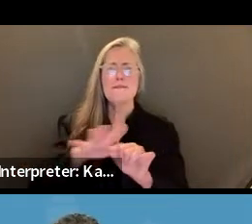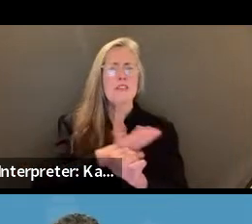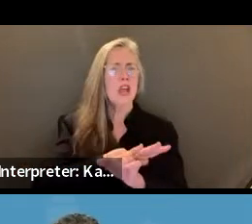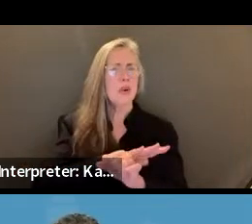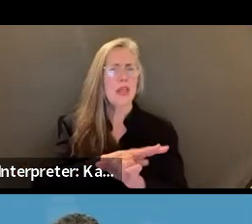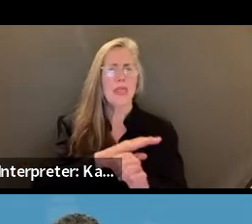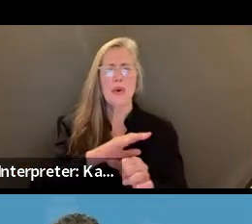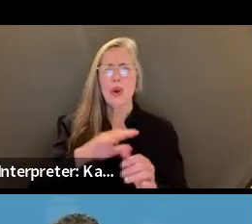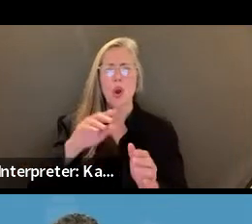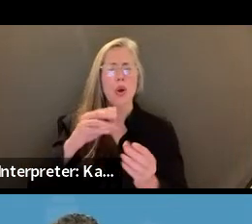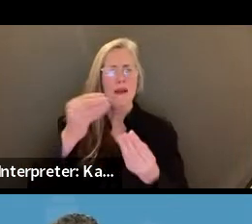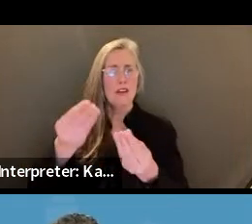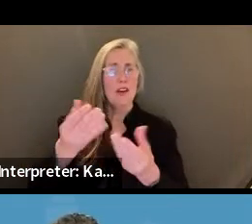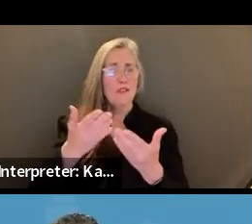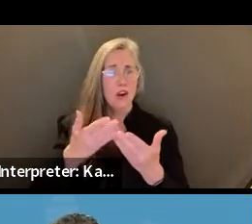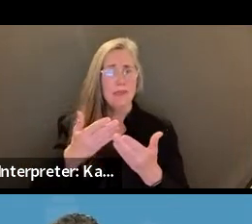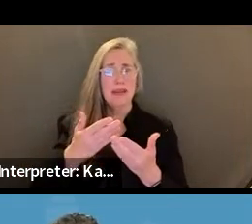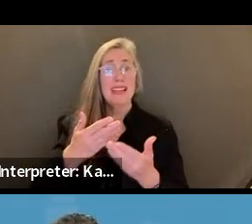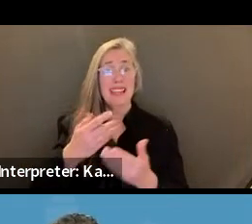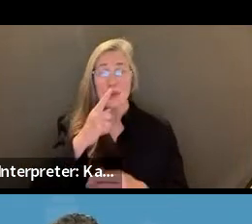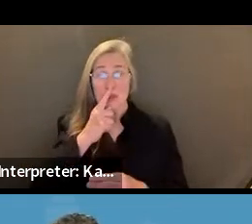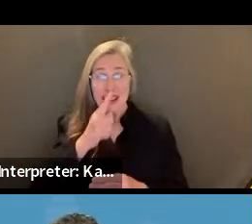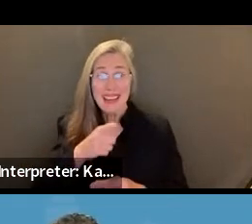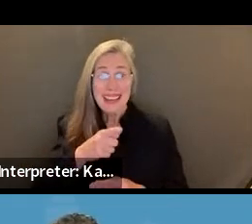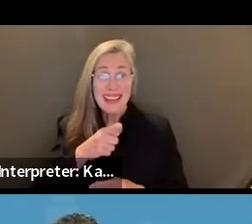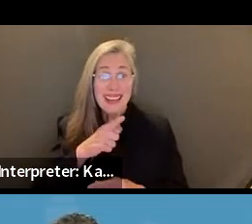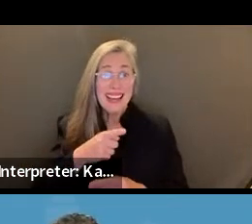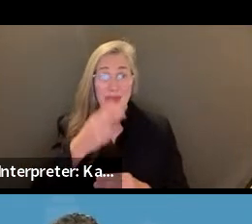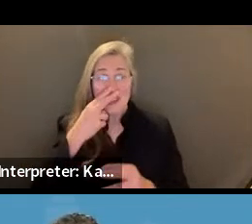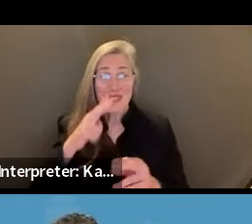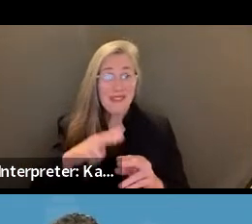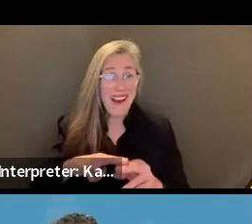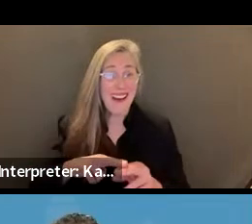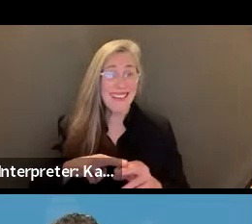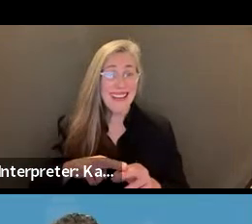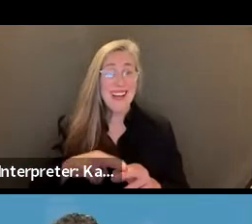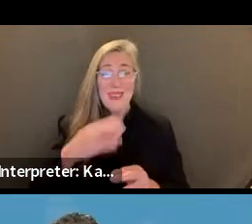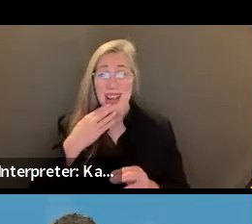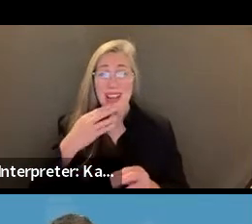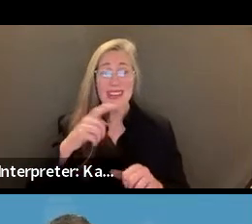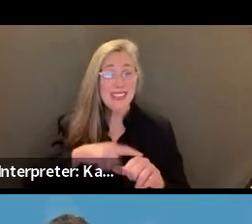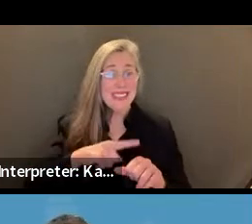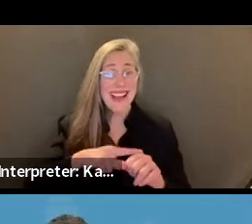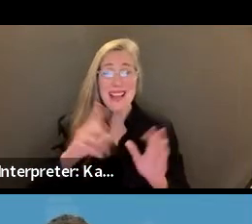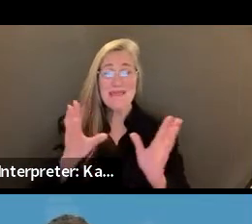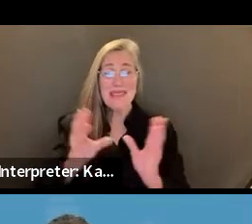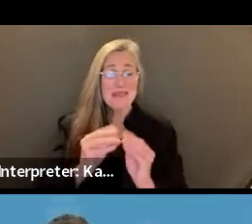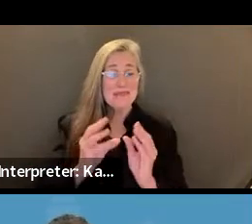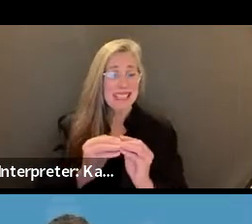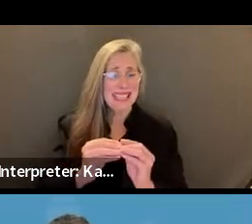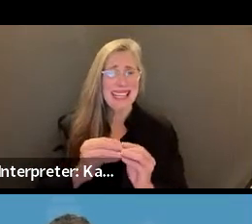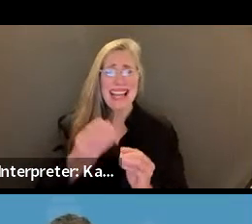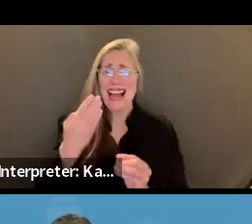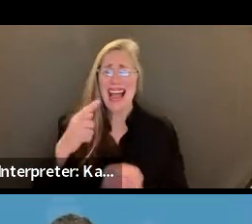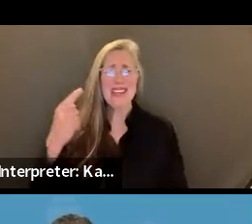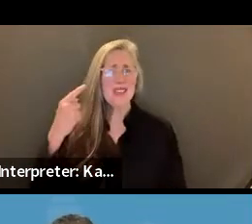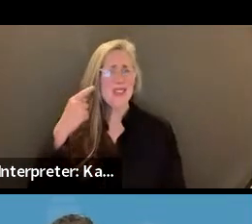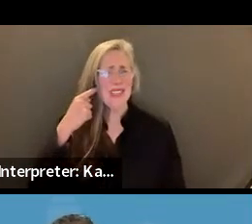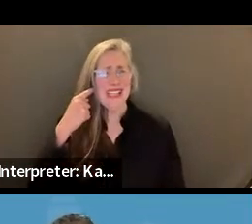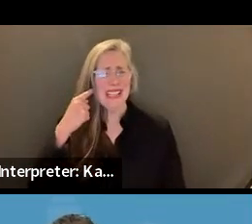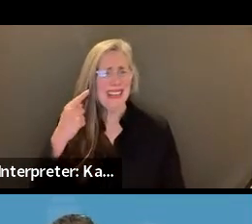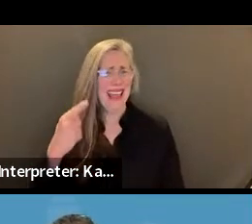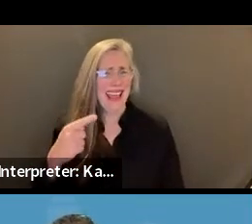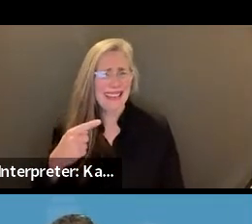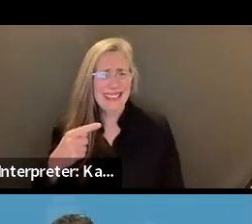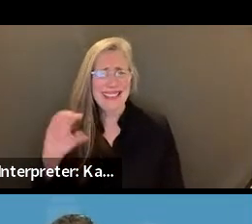questions. And I have to say, it was fun. Yeah. We had a really good time at that meeting. I know you don't hear this very often,